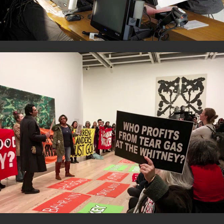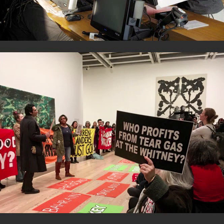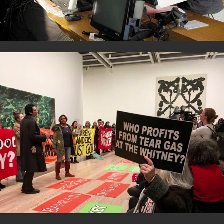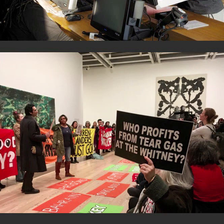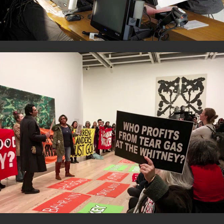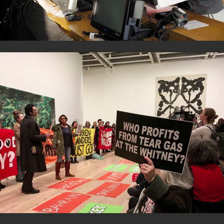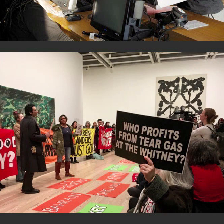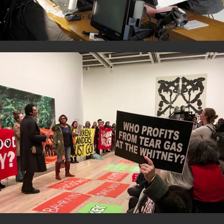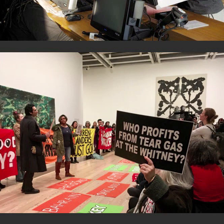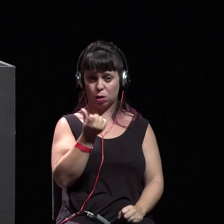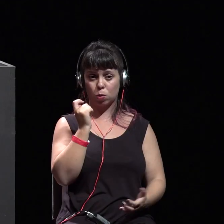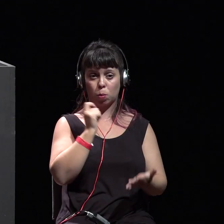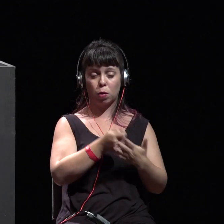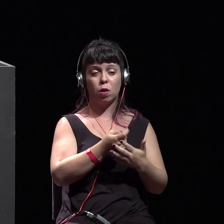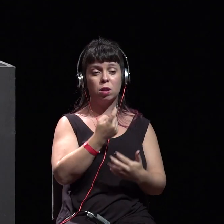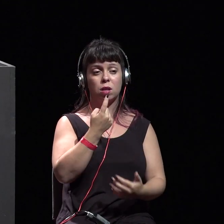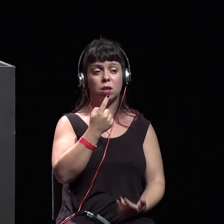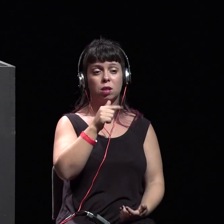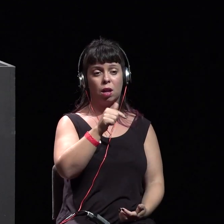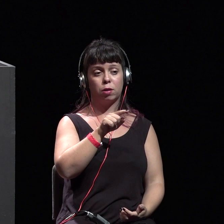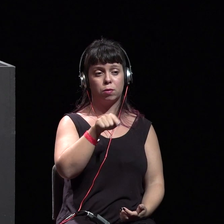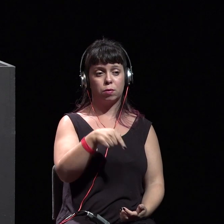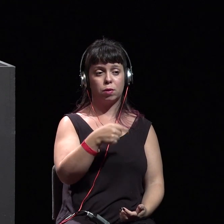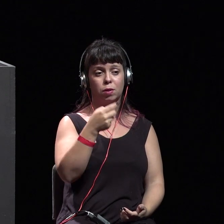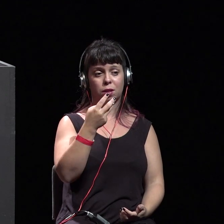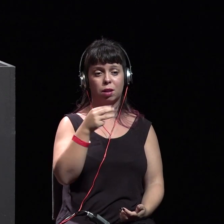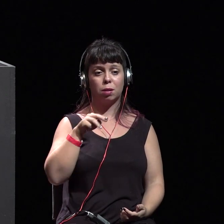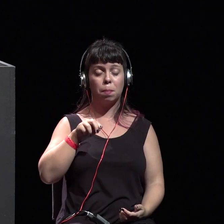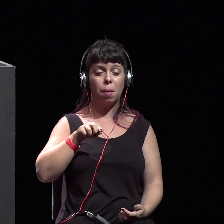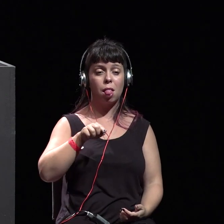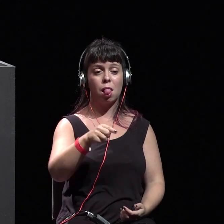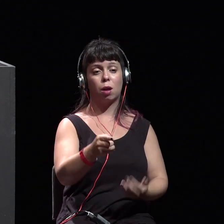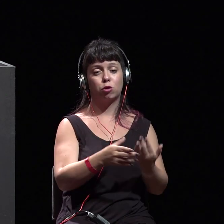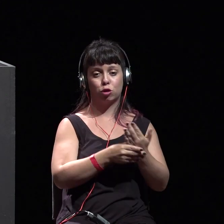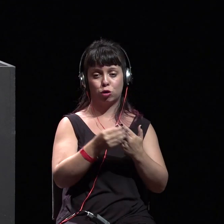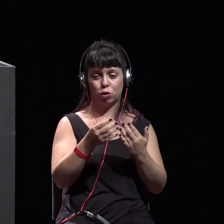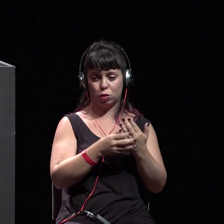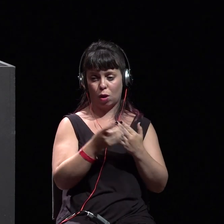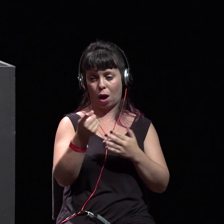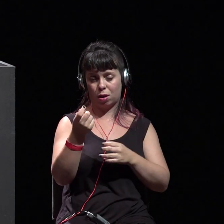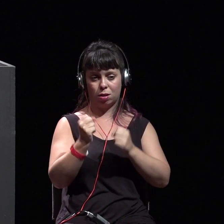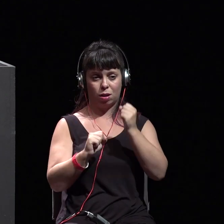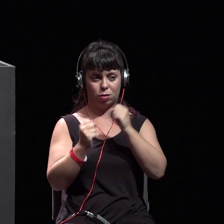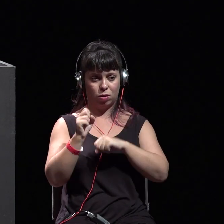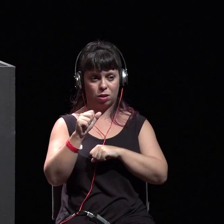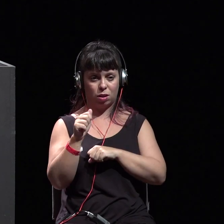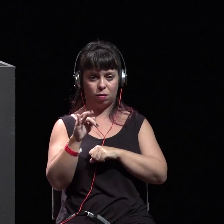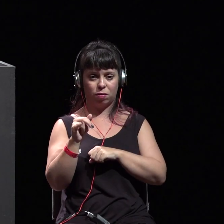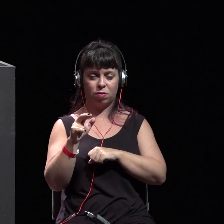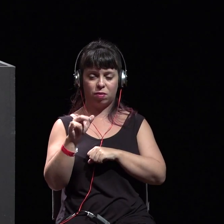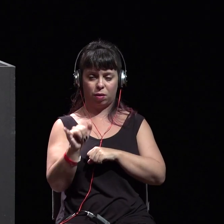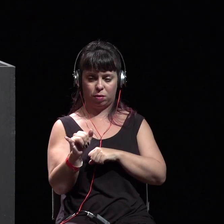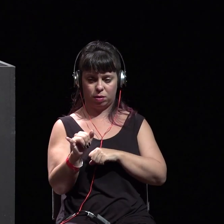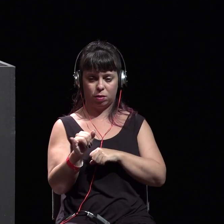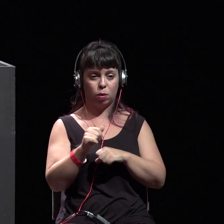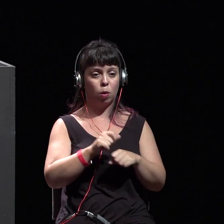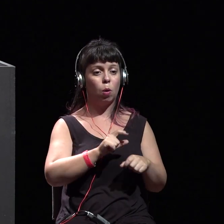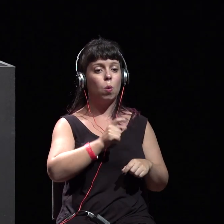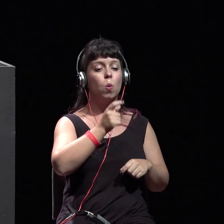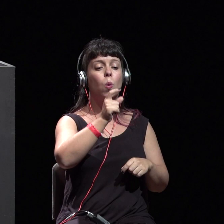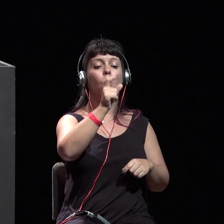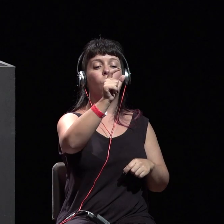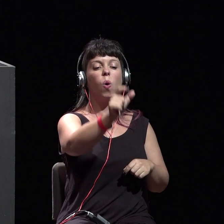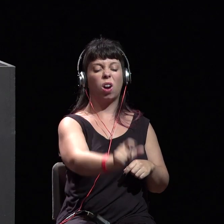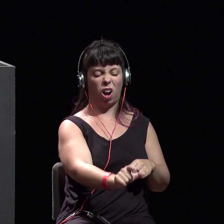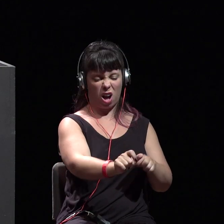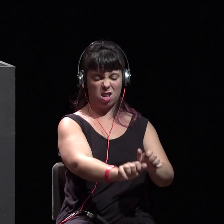Safariland. Tear gas is a leading weapon deployed against those engaging in freedom struggles across the world. Tear gas has allowed us